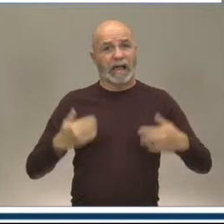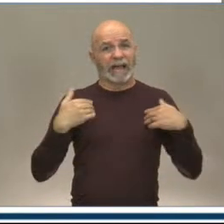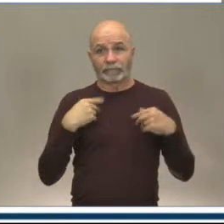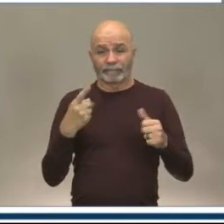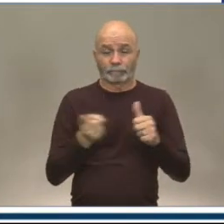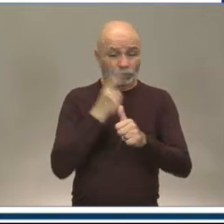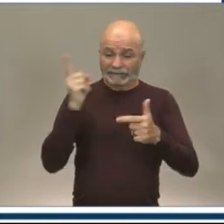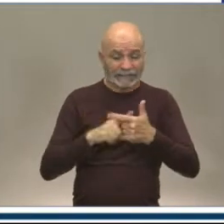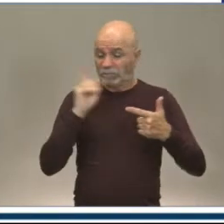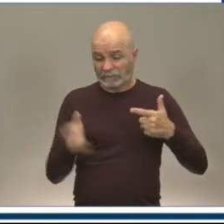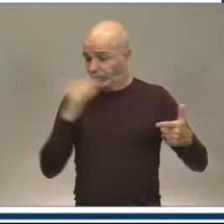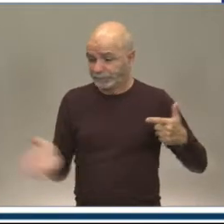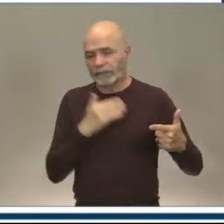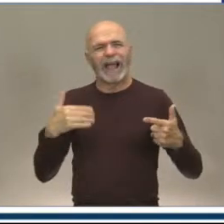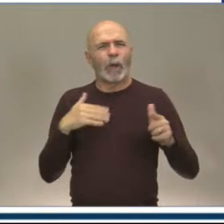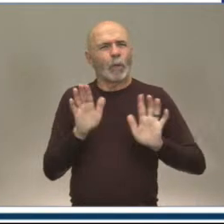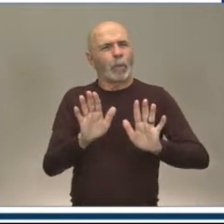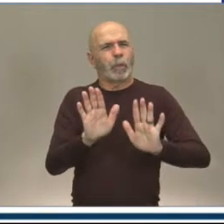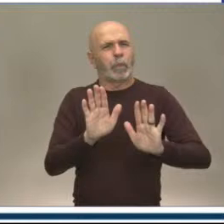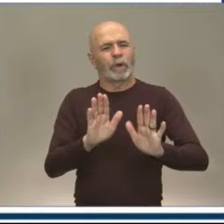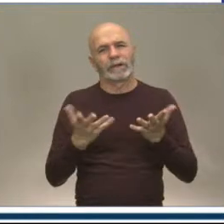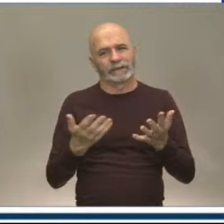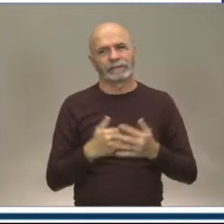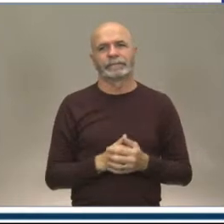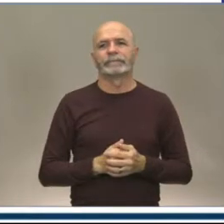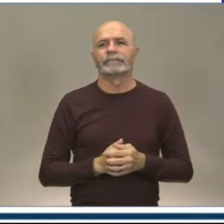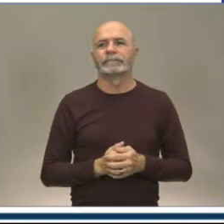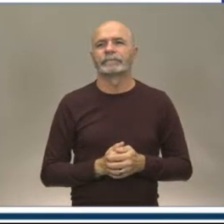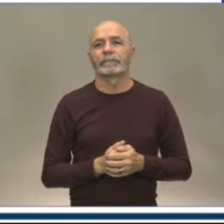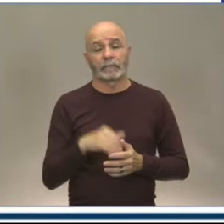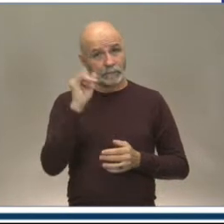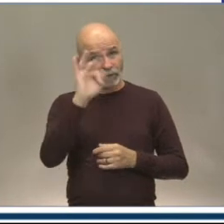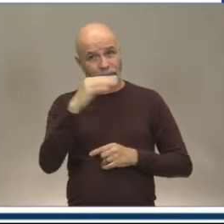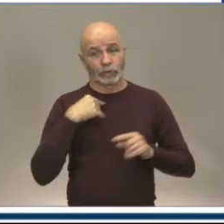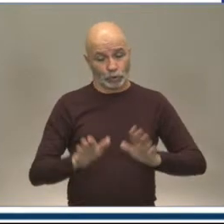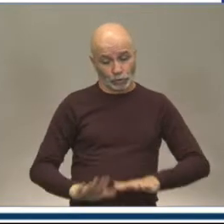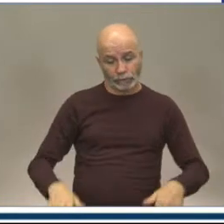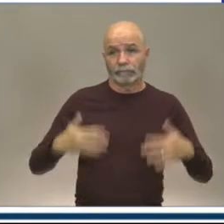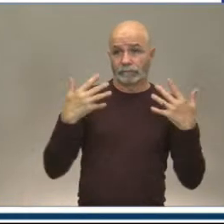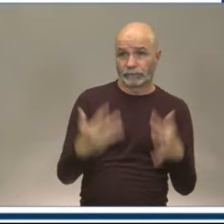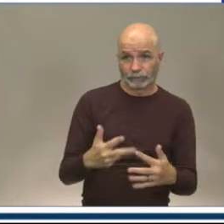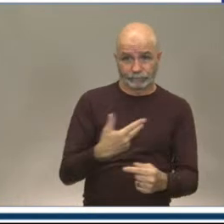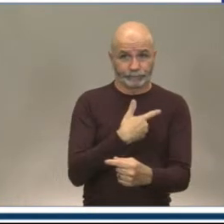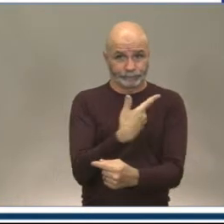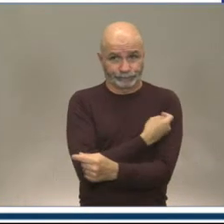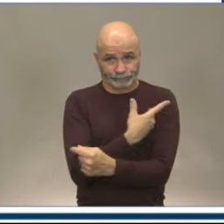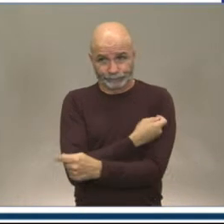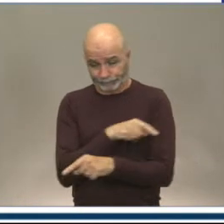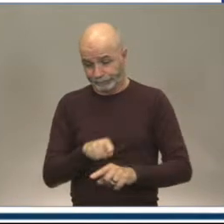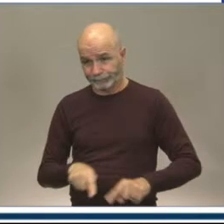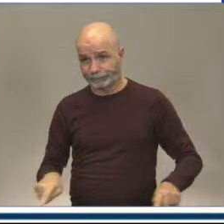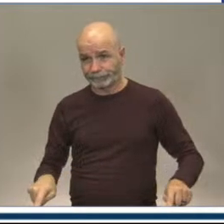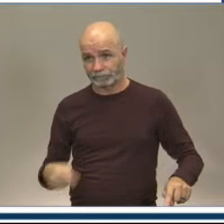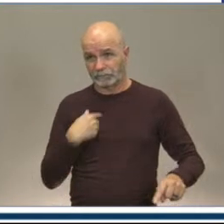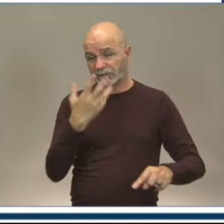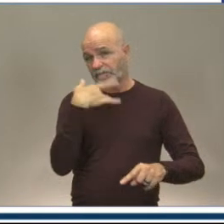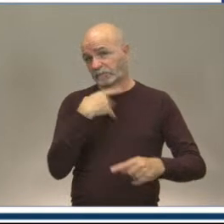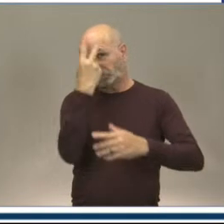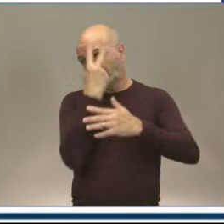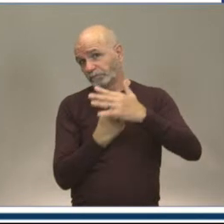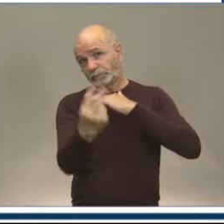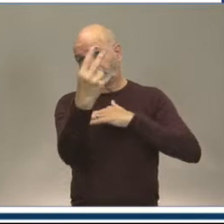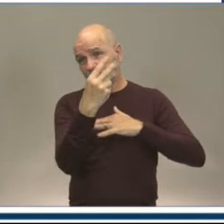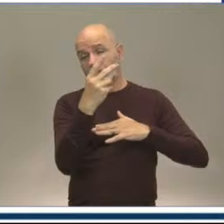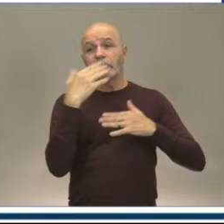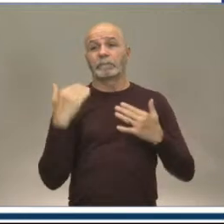was my follow-up question. As children get vaccinated in large percentages, do you foresee a time when the proof of vaccination